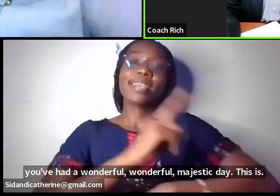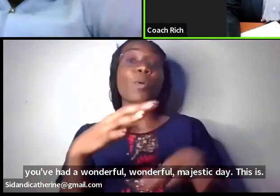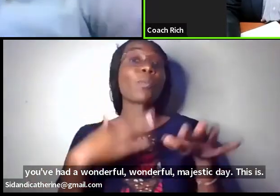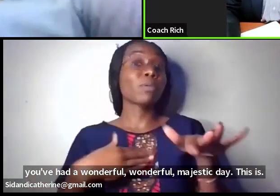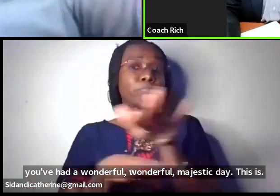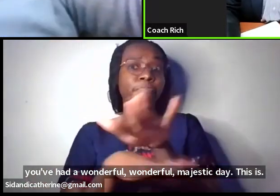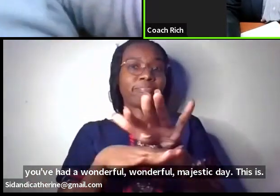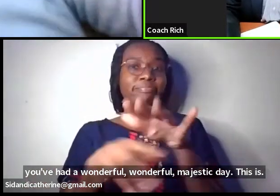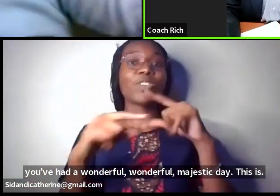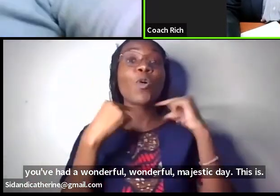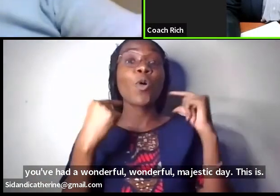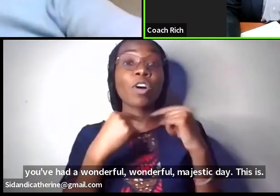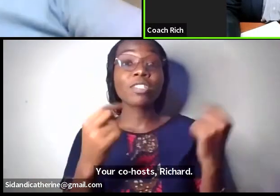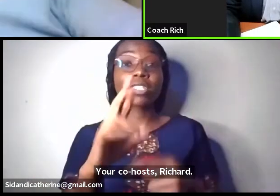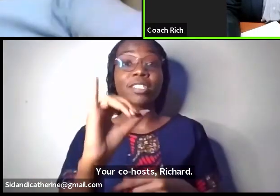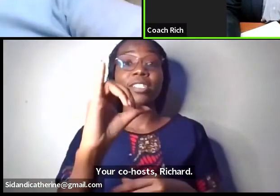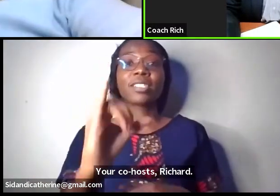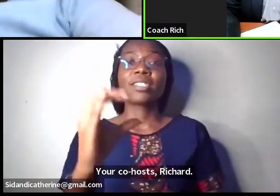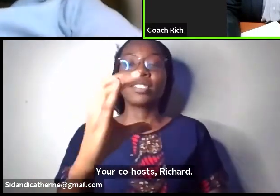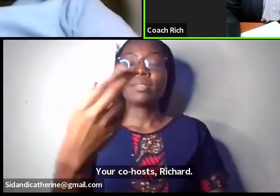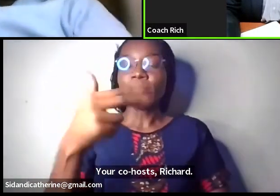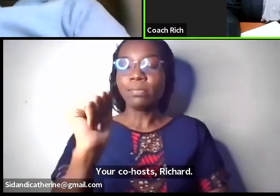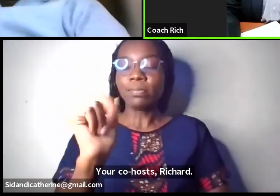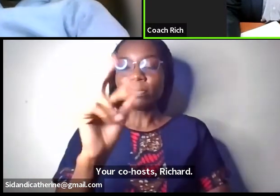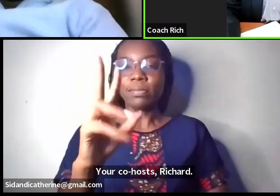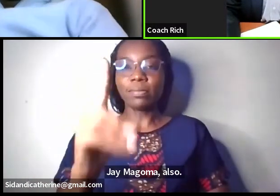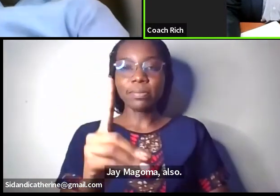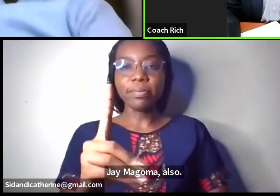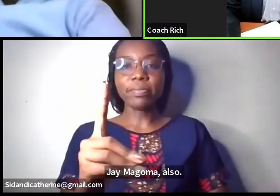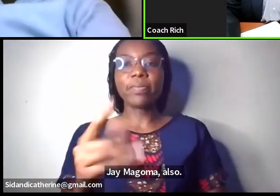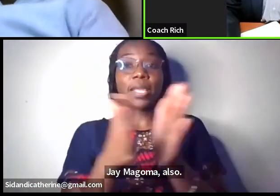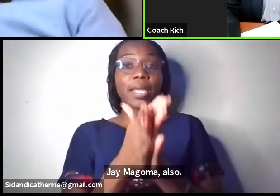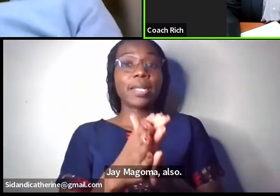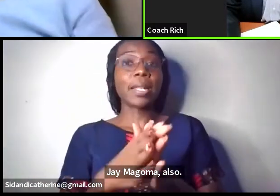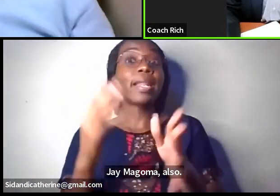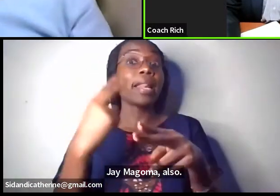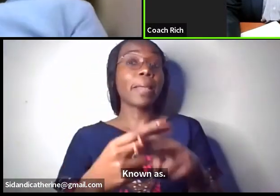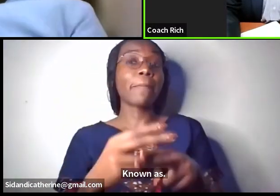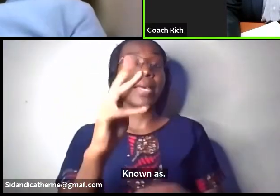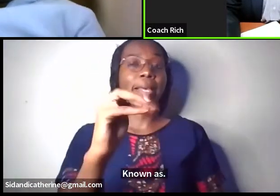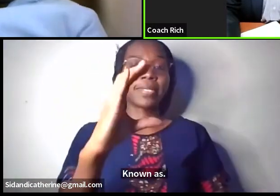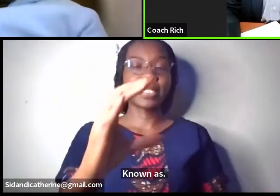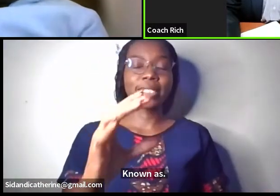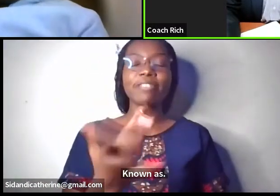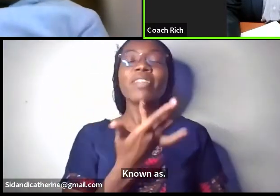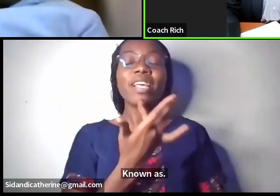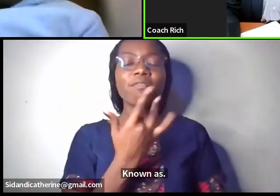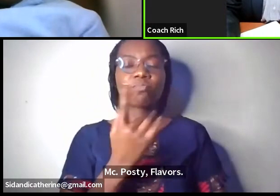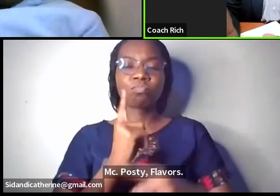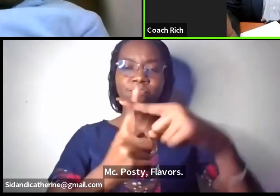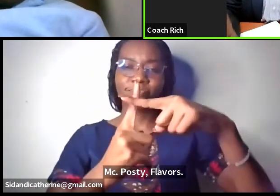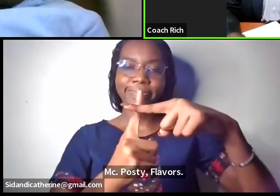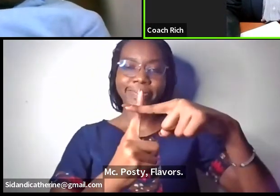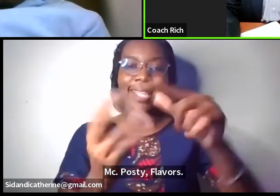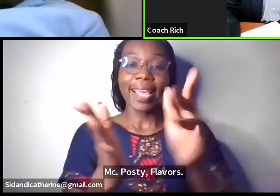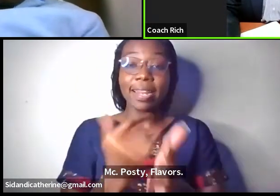Richard J. Magoma, also known as MC Posty Flavors. We are here tonight to see how we